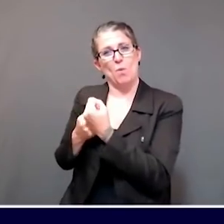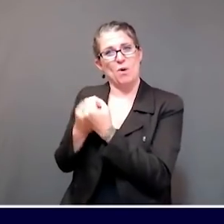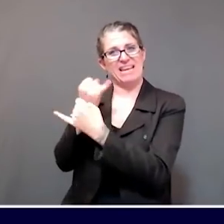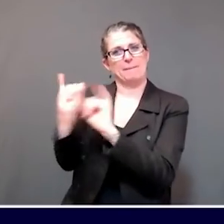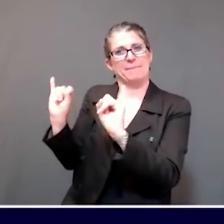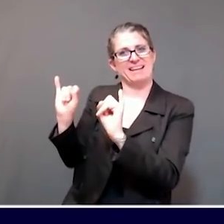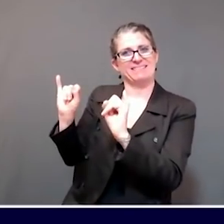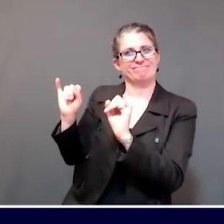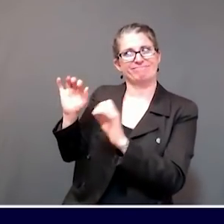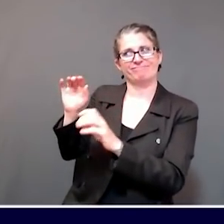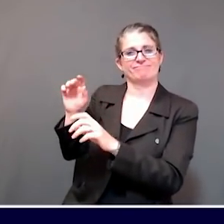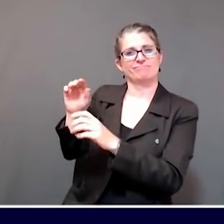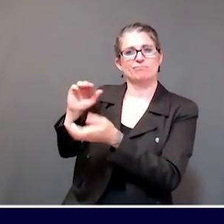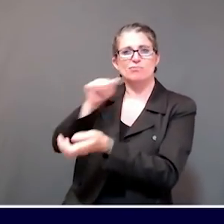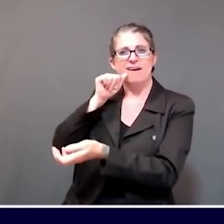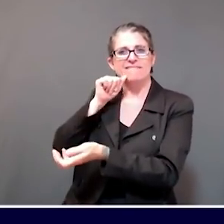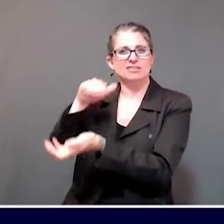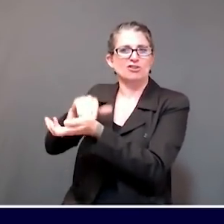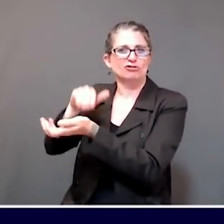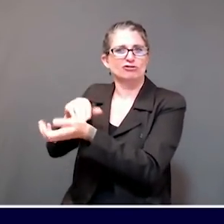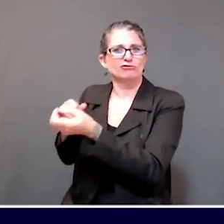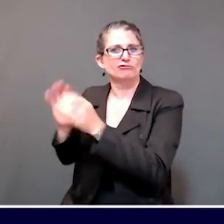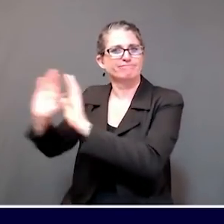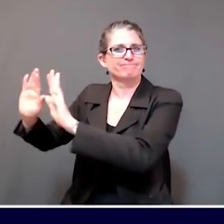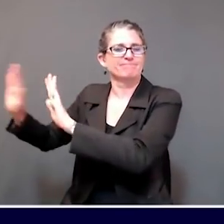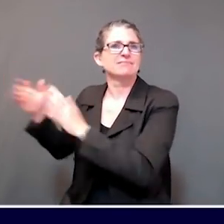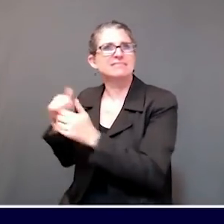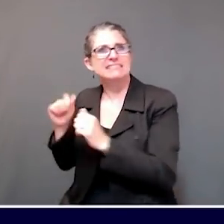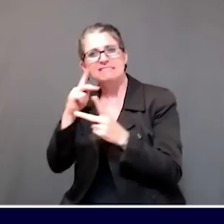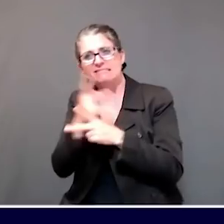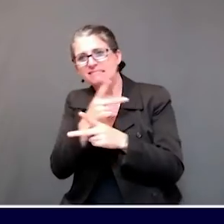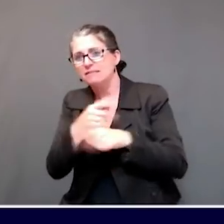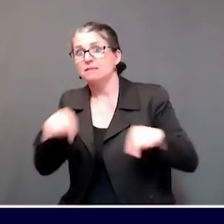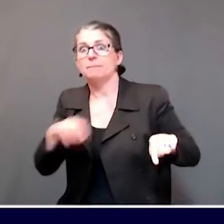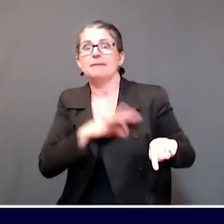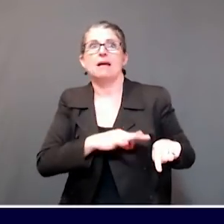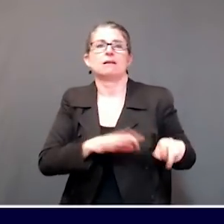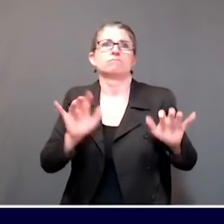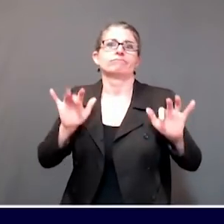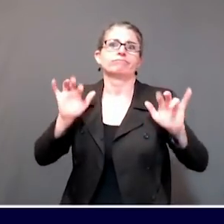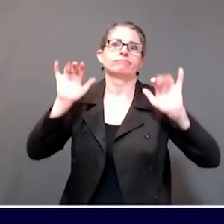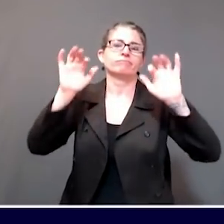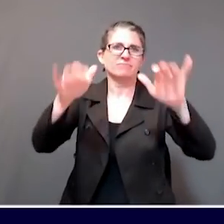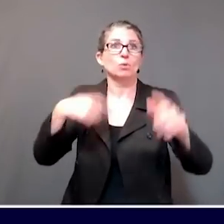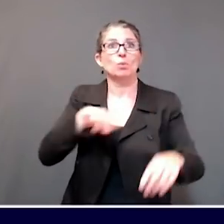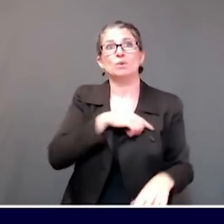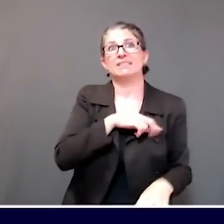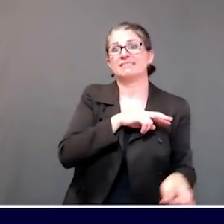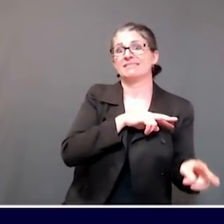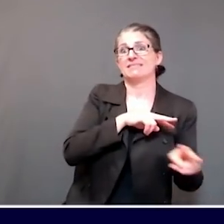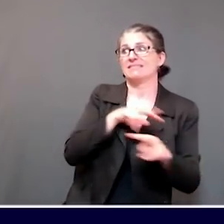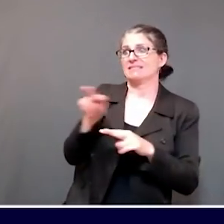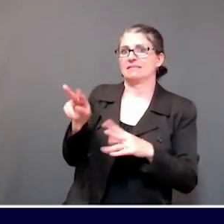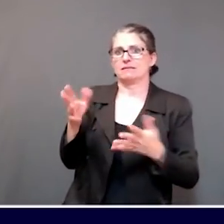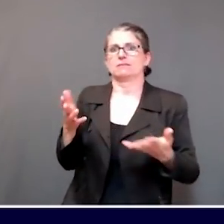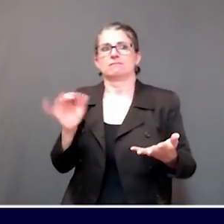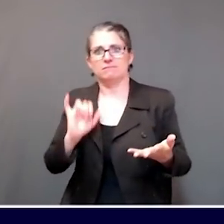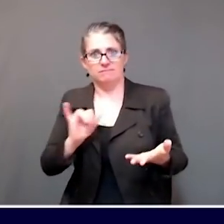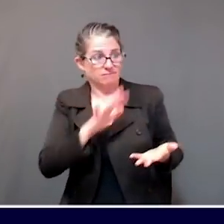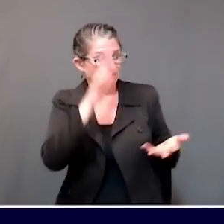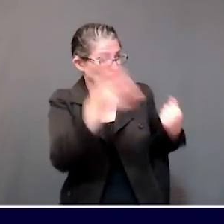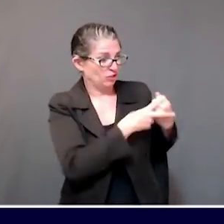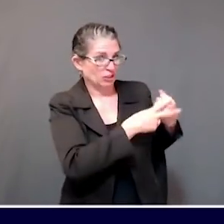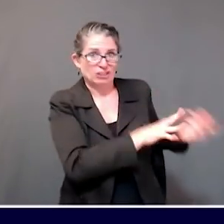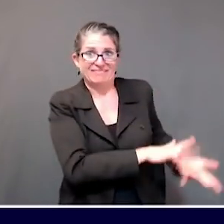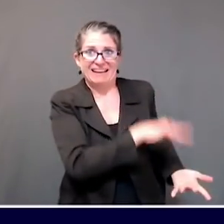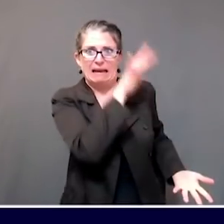we remain extra vigilant about this. And our priorities here at the state are, number one, to make sure that emergency stockpile does have sufficient